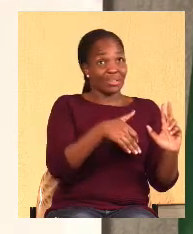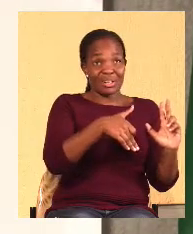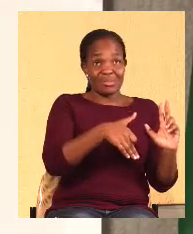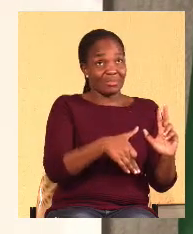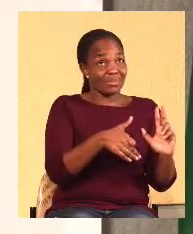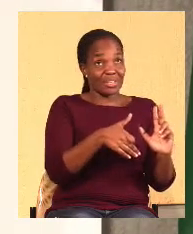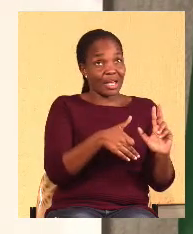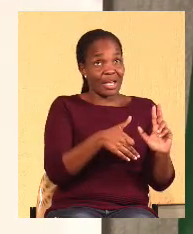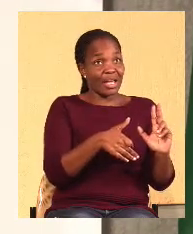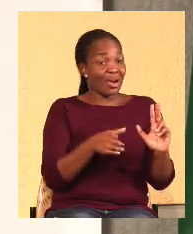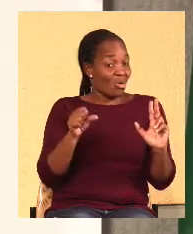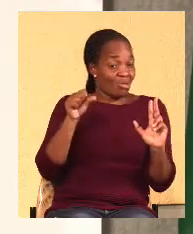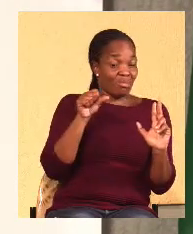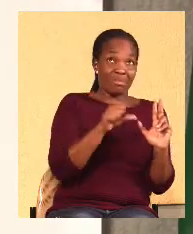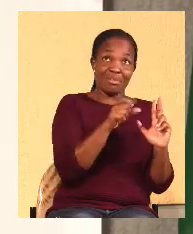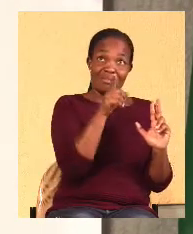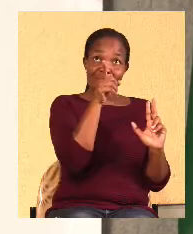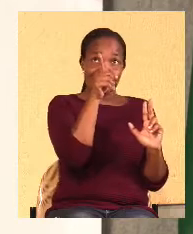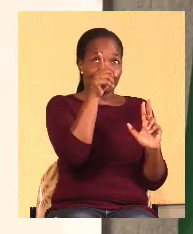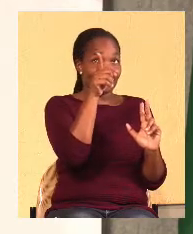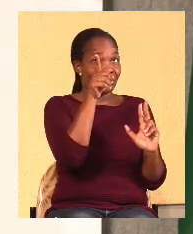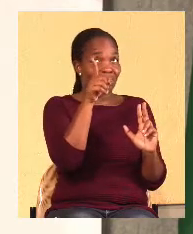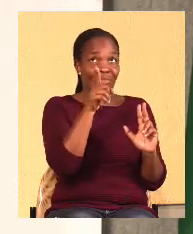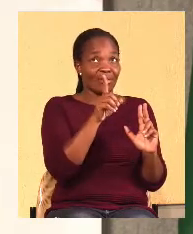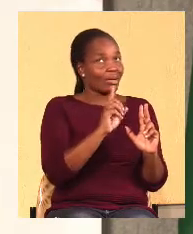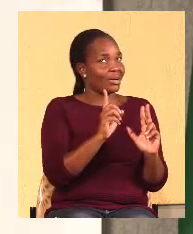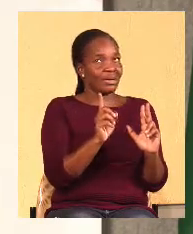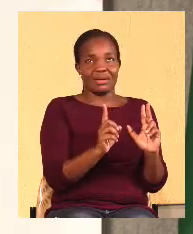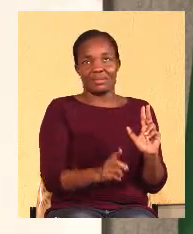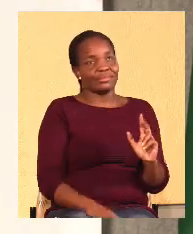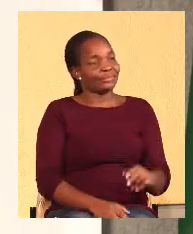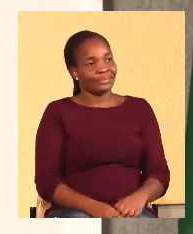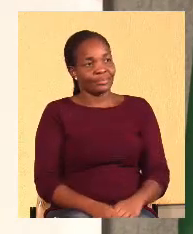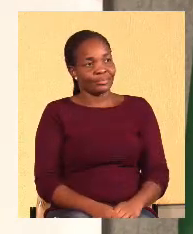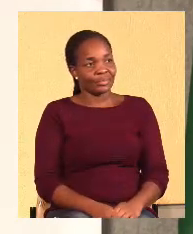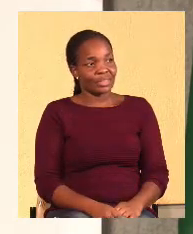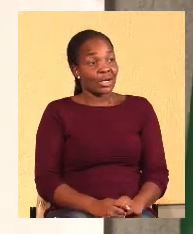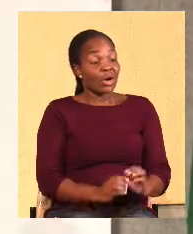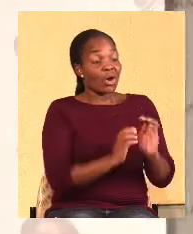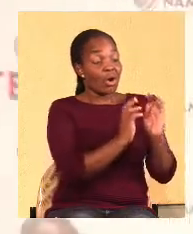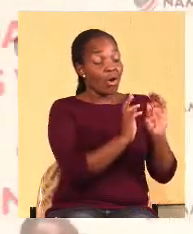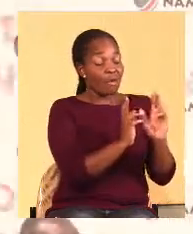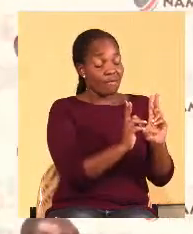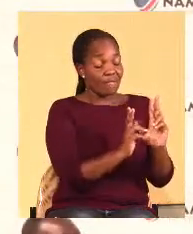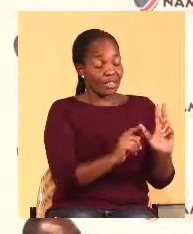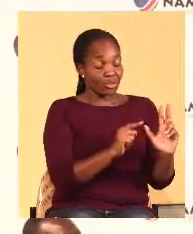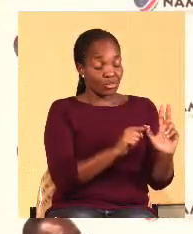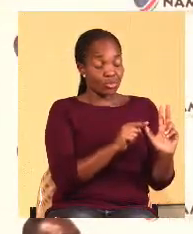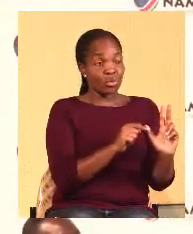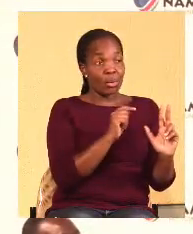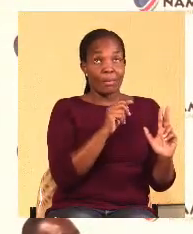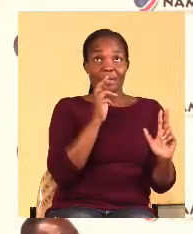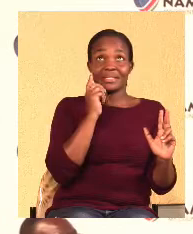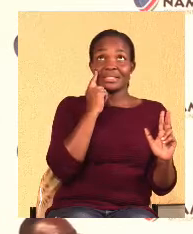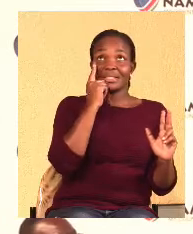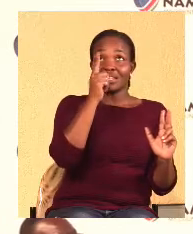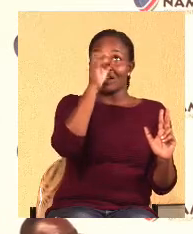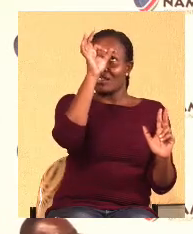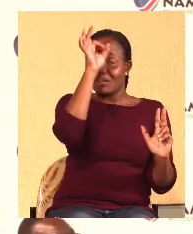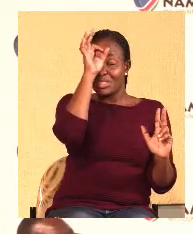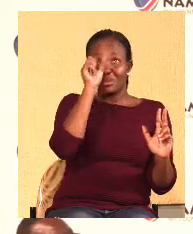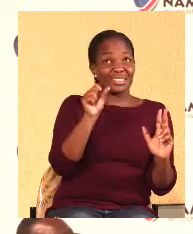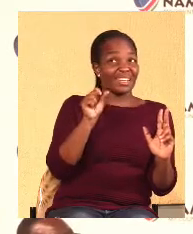for the people, and so that should be the bottom line. And the people should also see the police as not as their enemy, exactly. But that